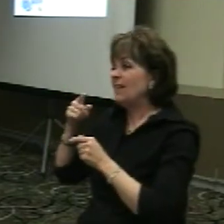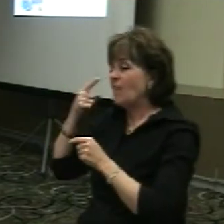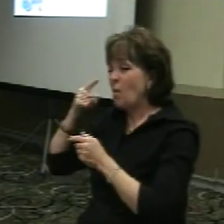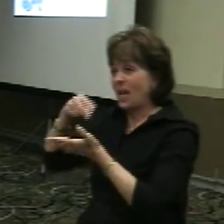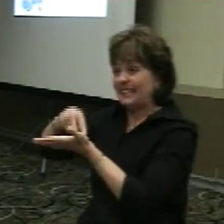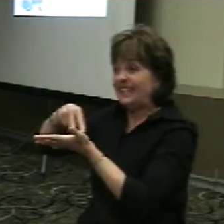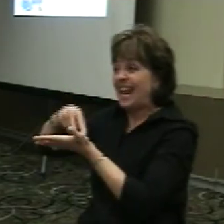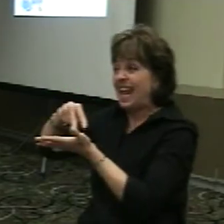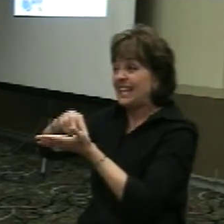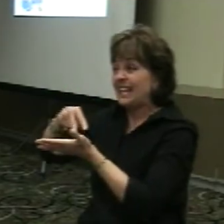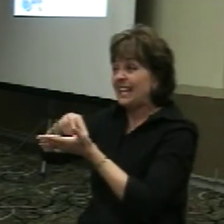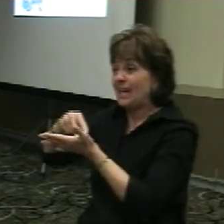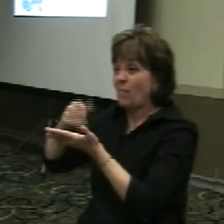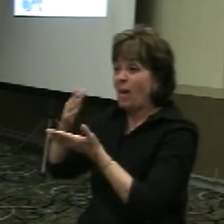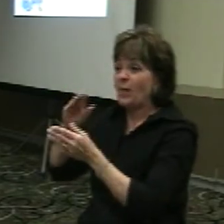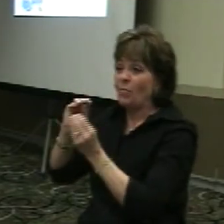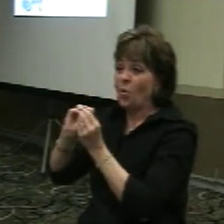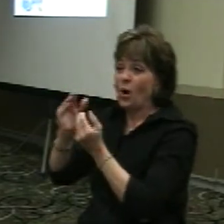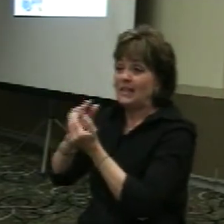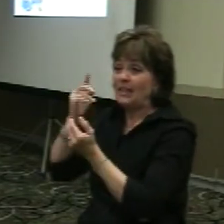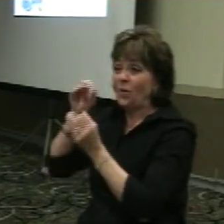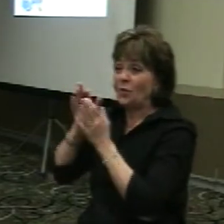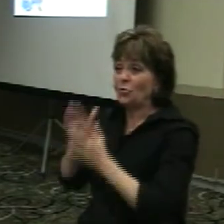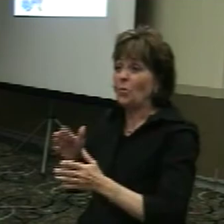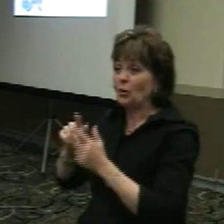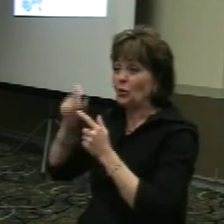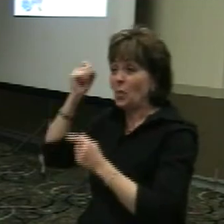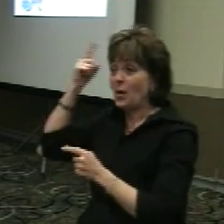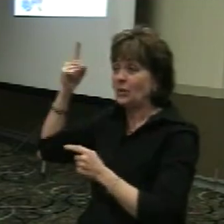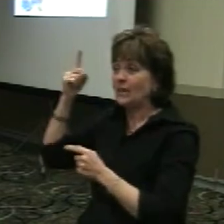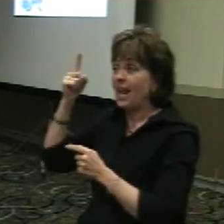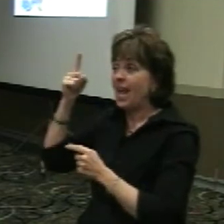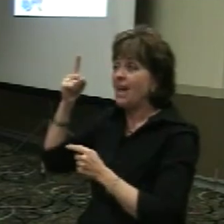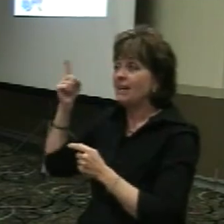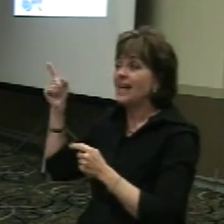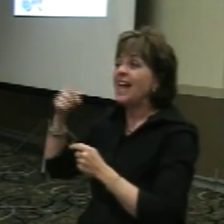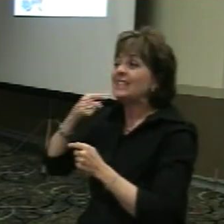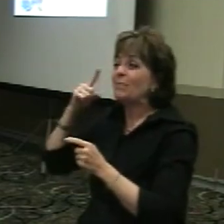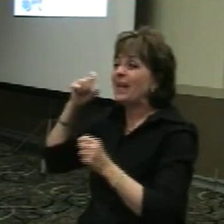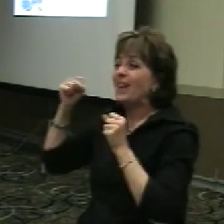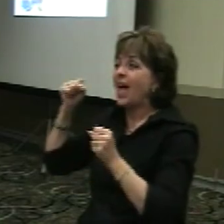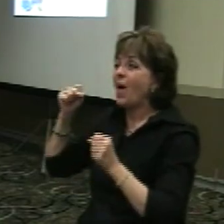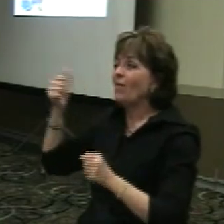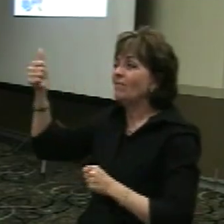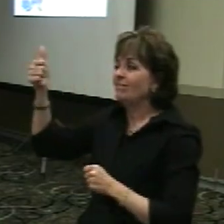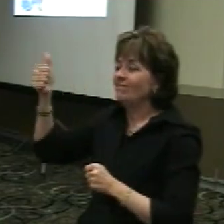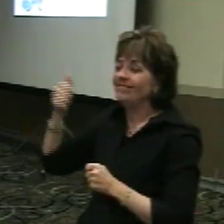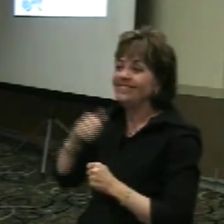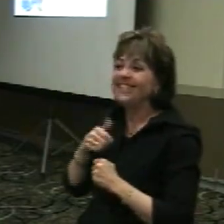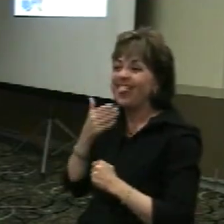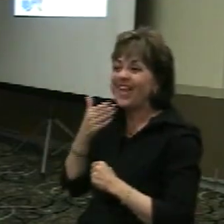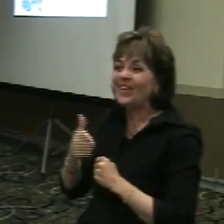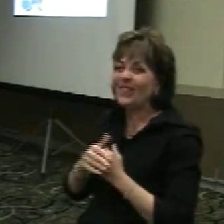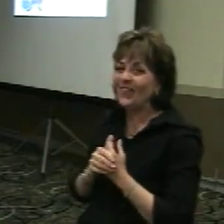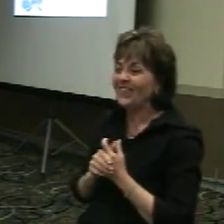mind standing. It might be easier for the interpreters to understand. Sure, and speak very loudly. Yeah, thank you. Okay? Yeah, thank